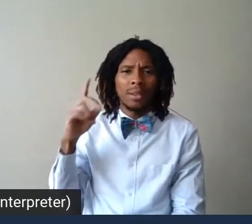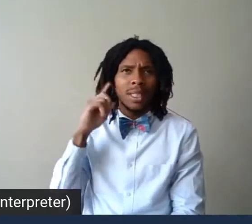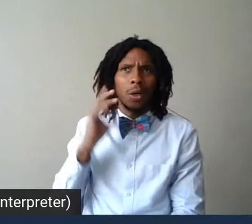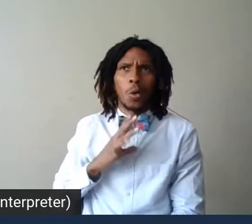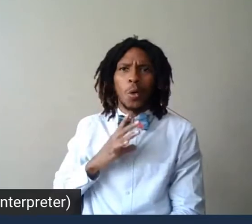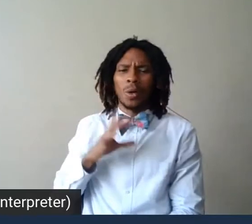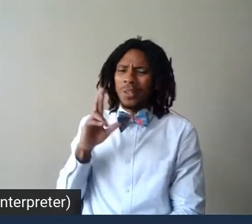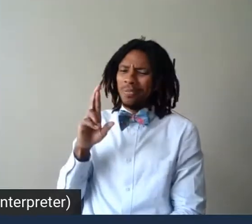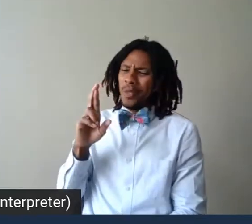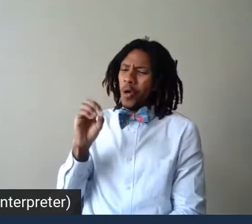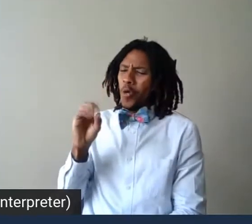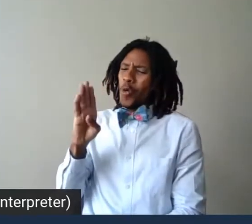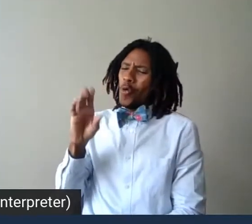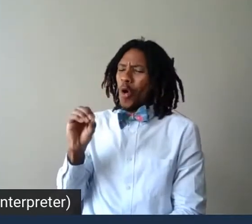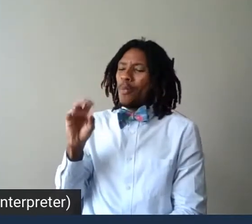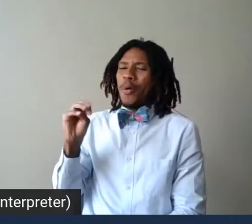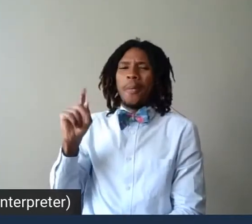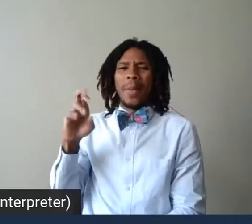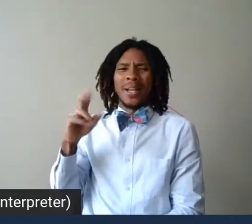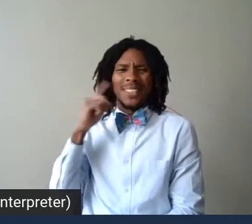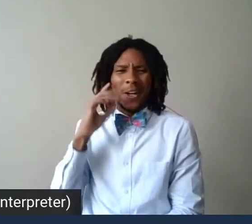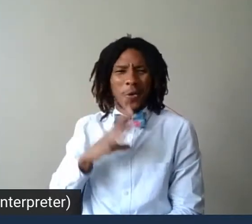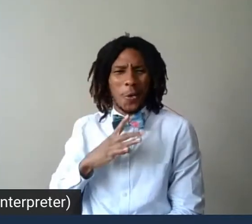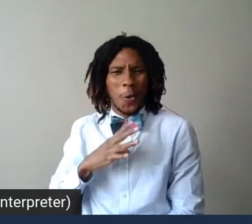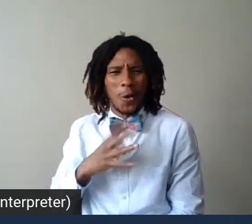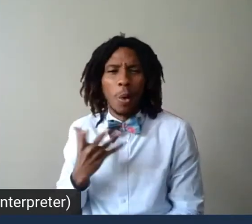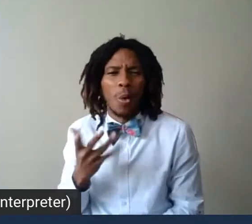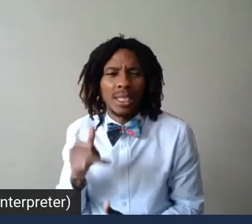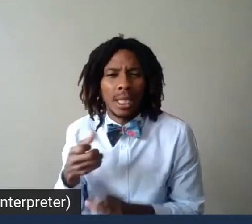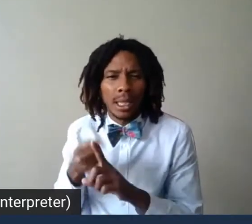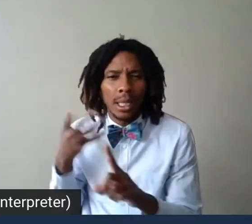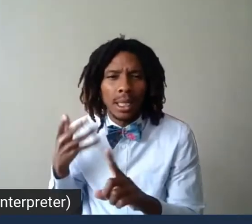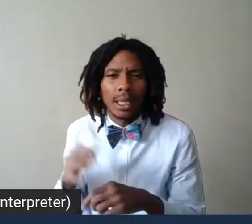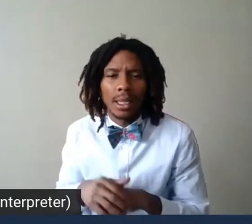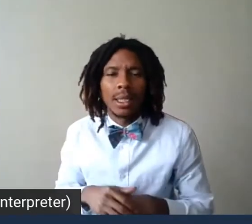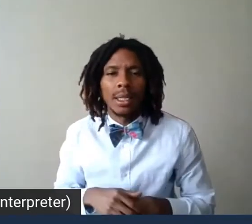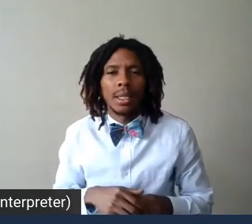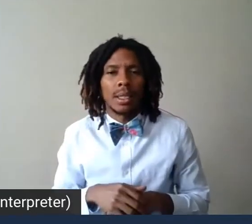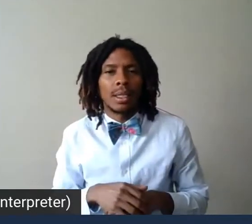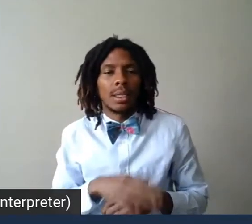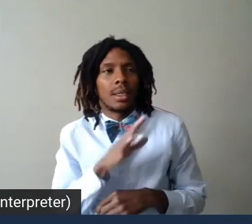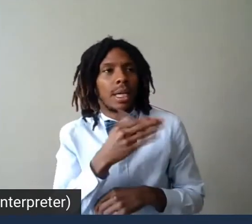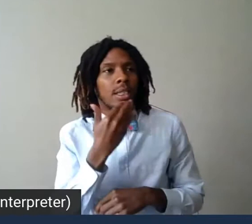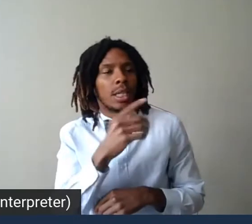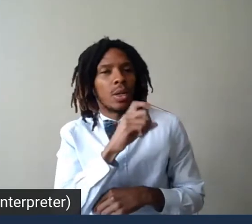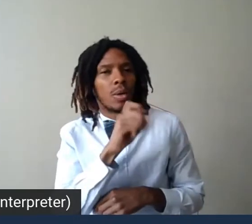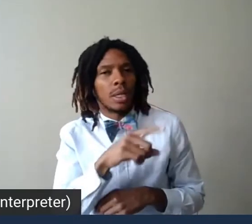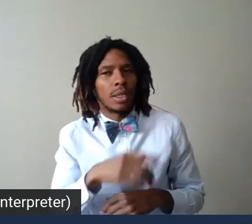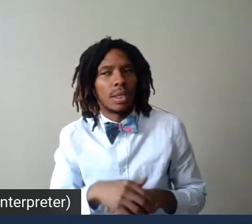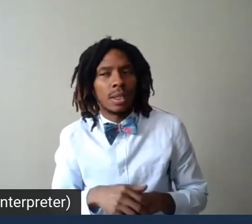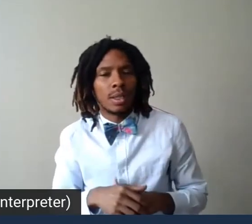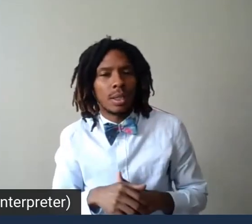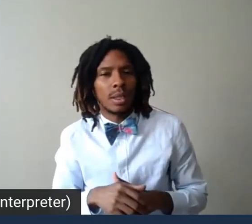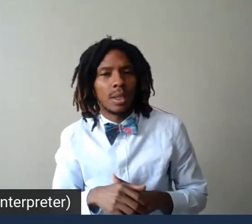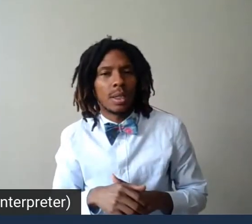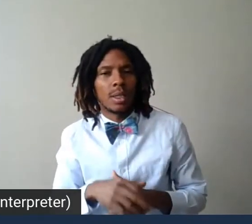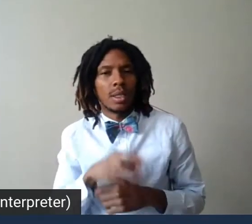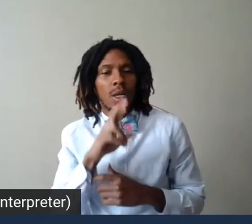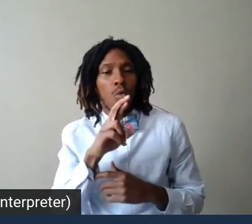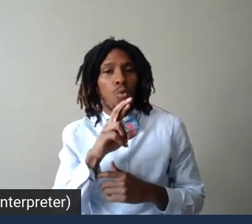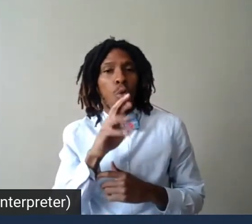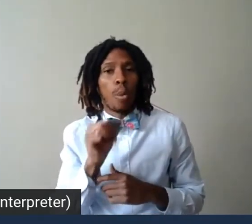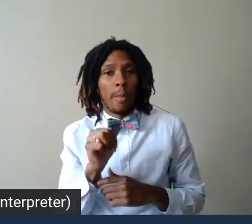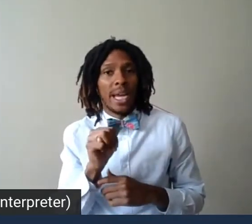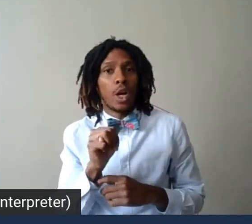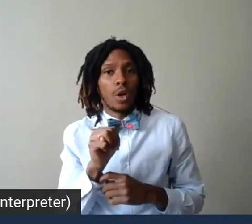term RoboMaker sounds amazing, but what is it? Yeah, that's a good question. All right, so RoboMaker